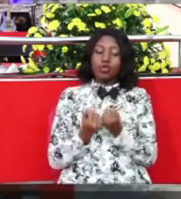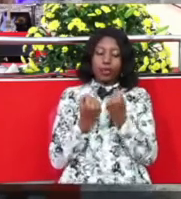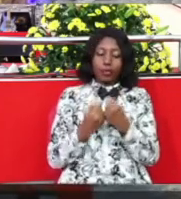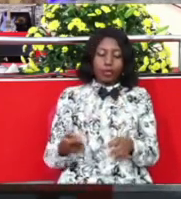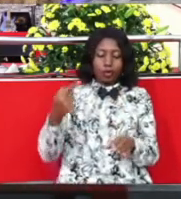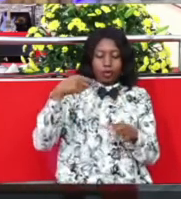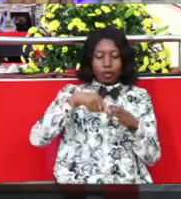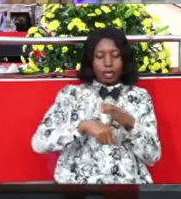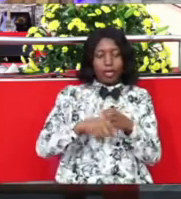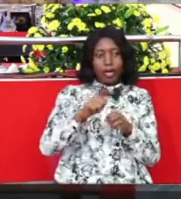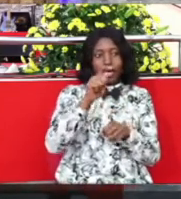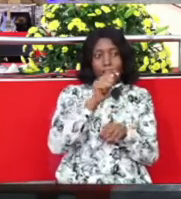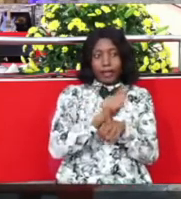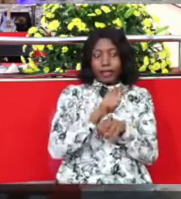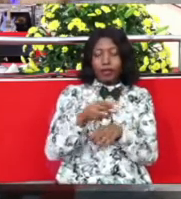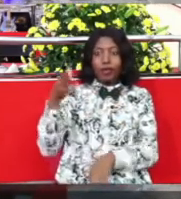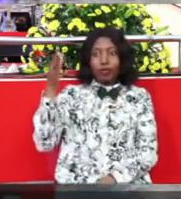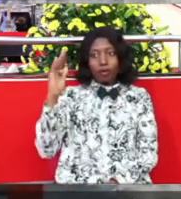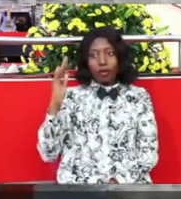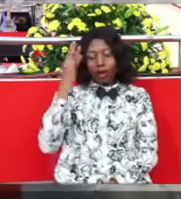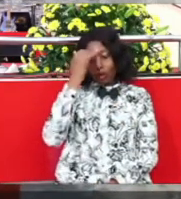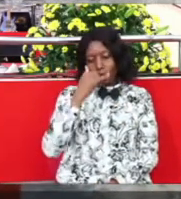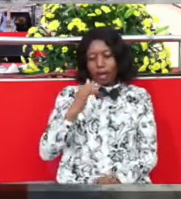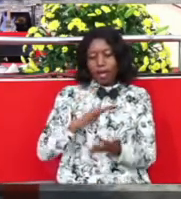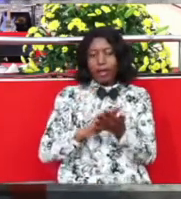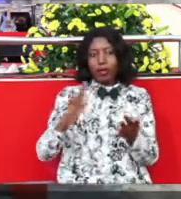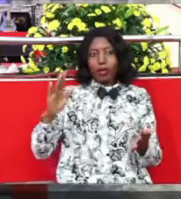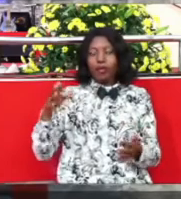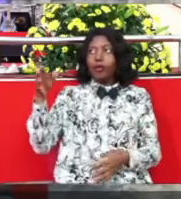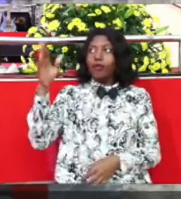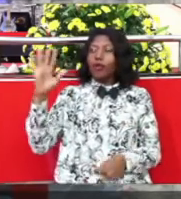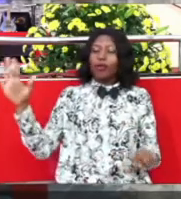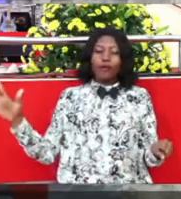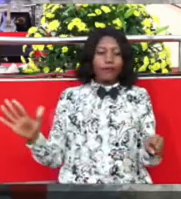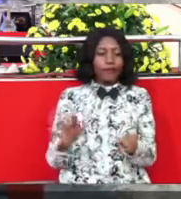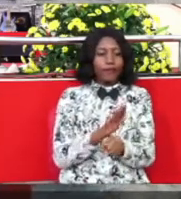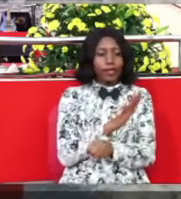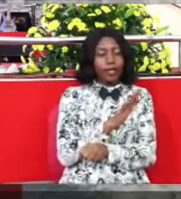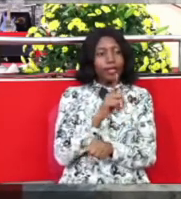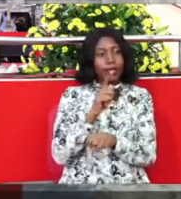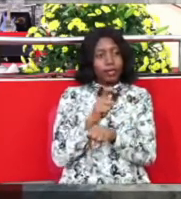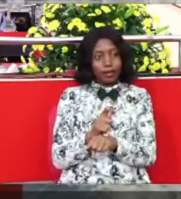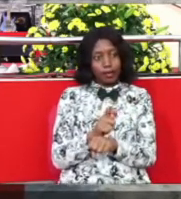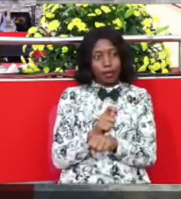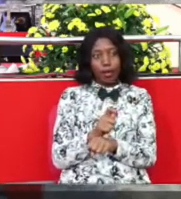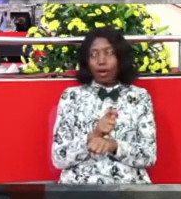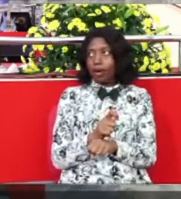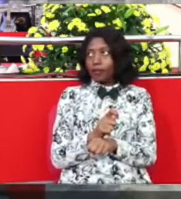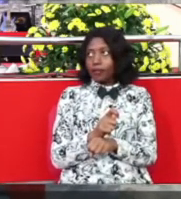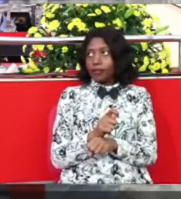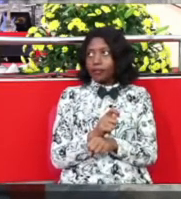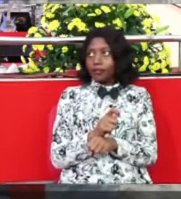Lord because the glory of the Lord filled the temple. Okay? Verse number 3. Tatu. When all